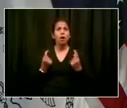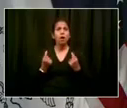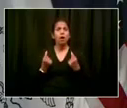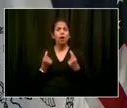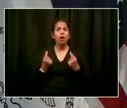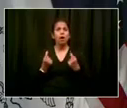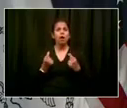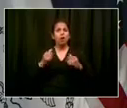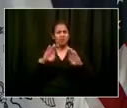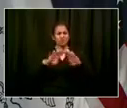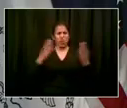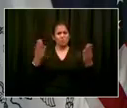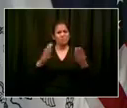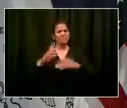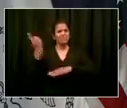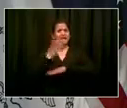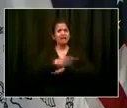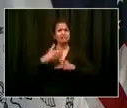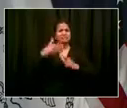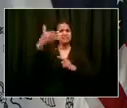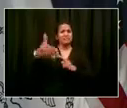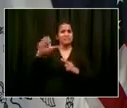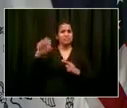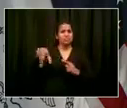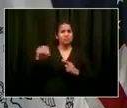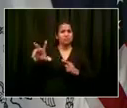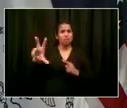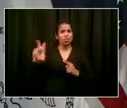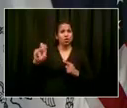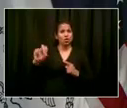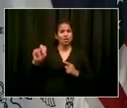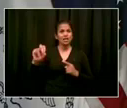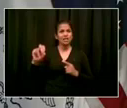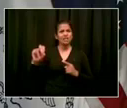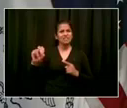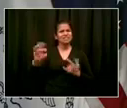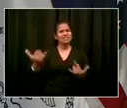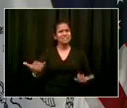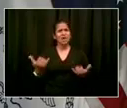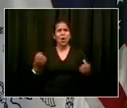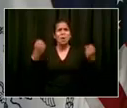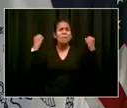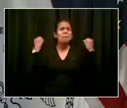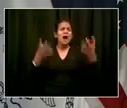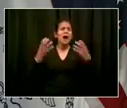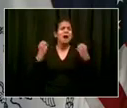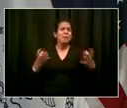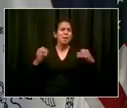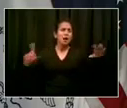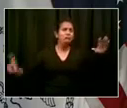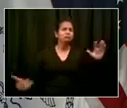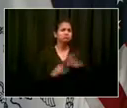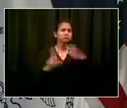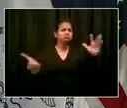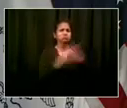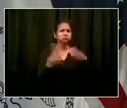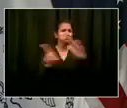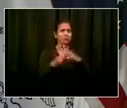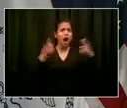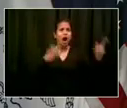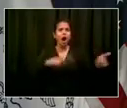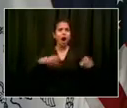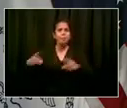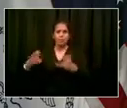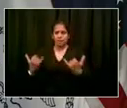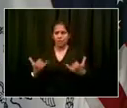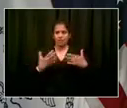pace things, that we make sure that as we bring back one part of life of the city, that we have time to see the impact of that and then